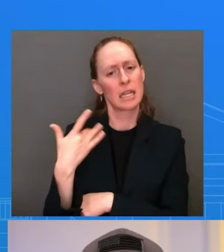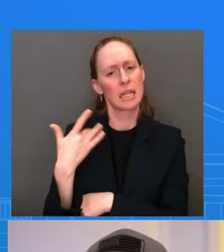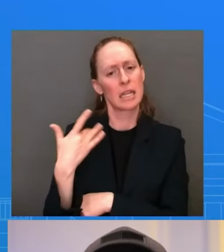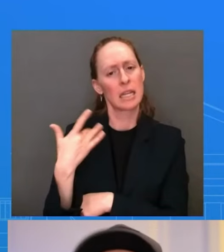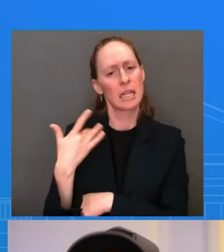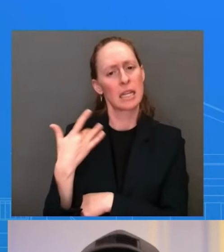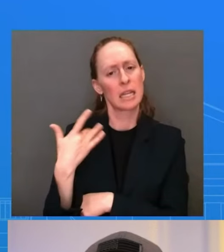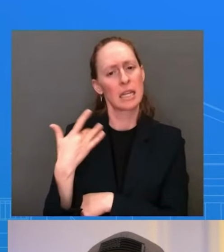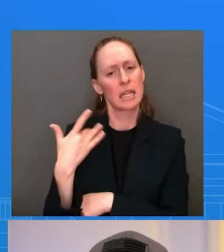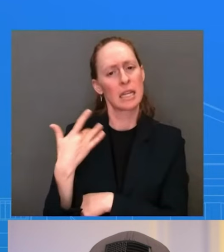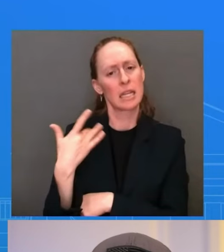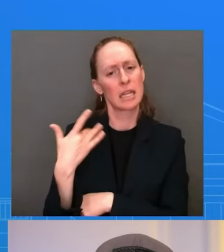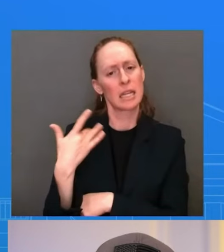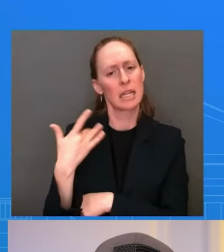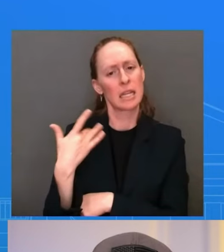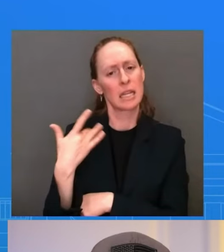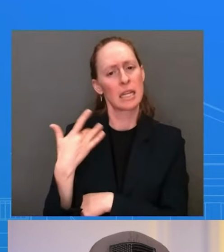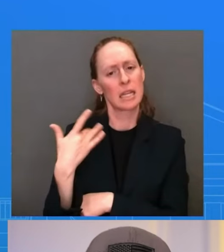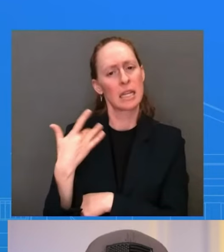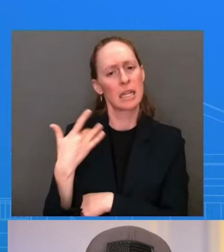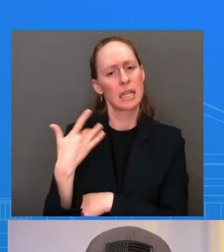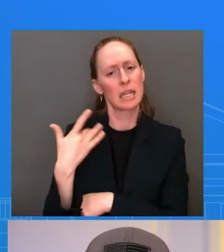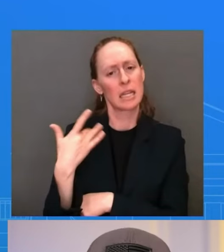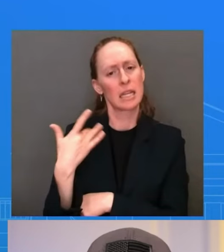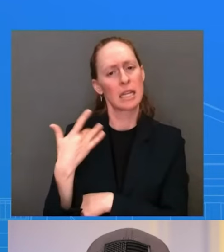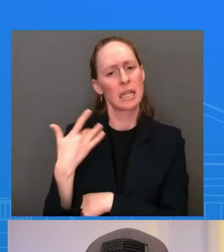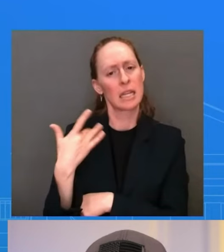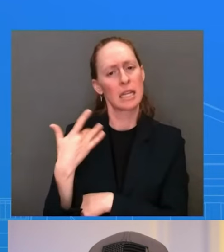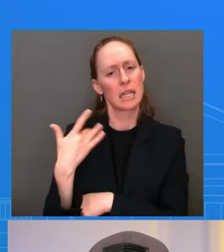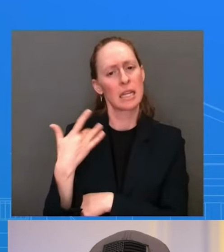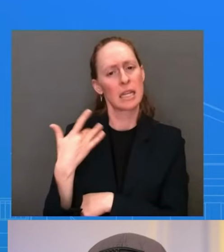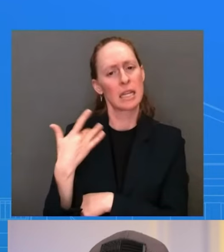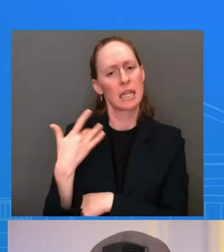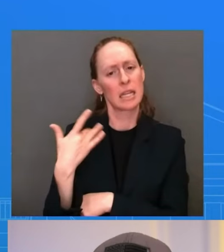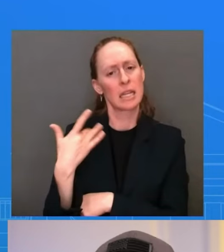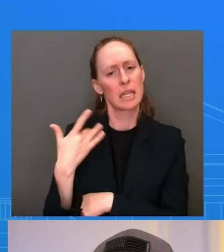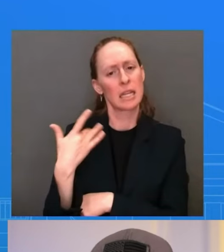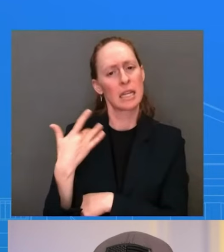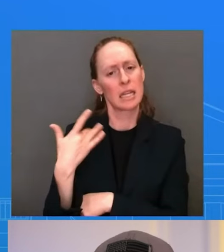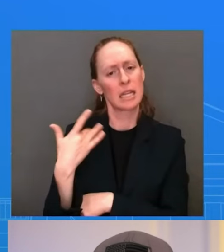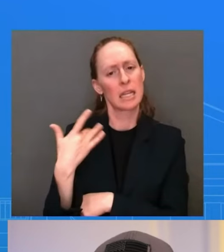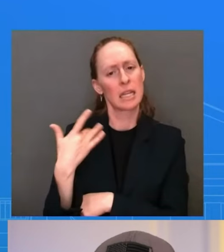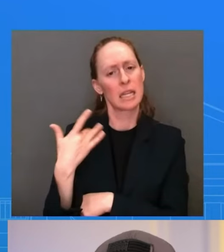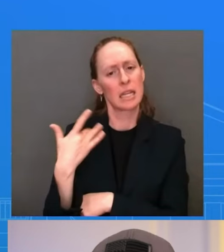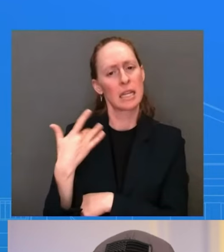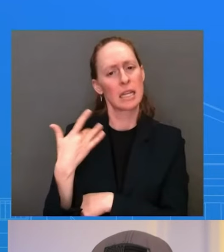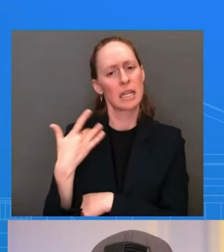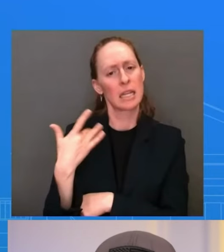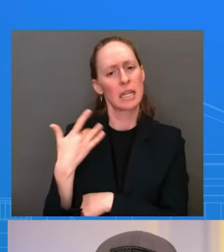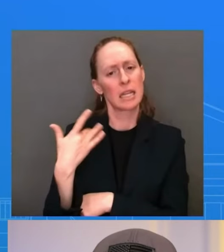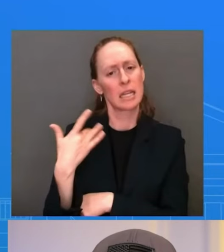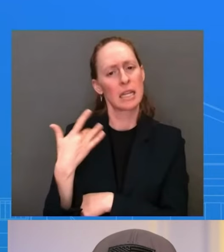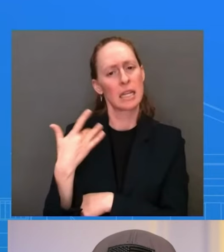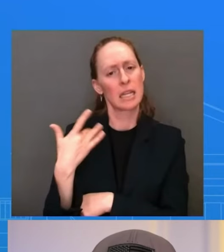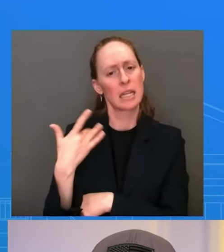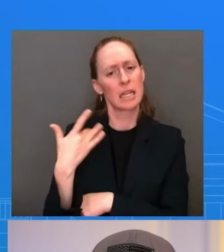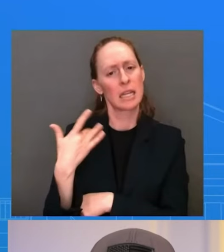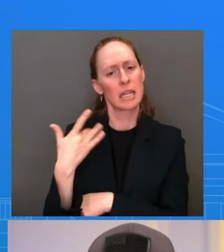Really? look how fast he's declined in these 2 years. Folks, we still have another year and a half, close to 2 years with this